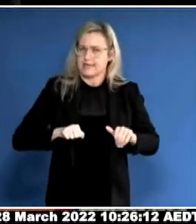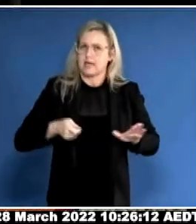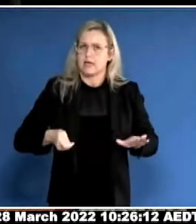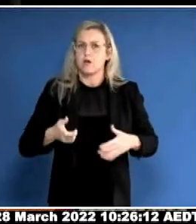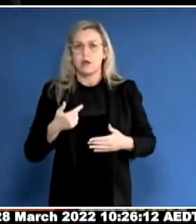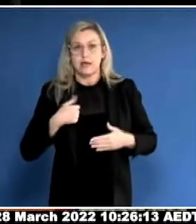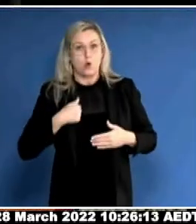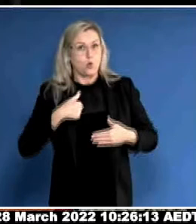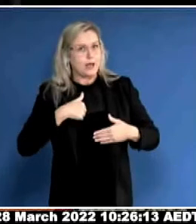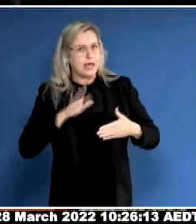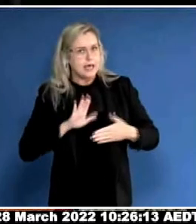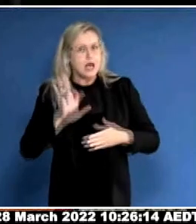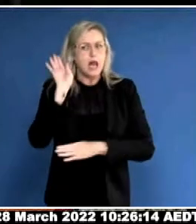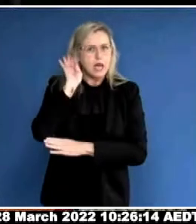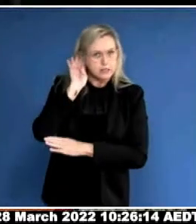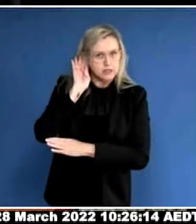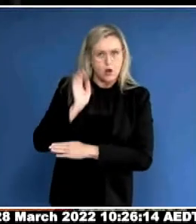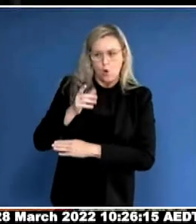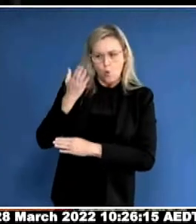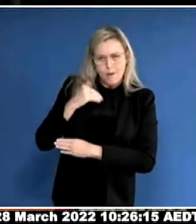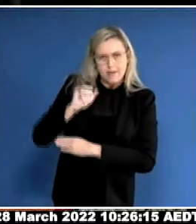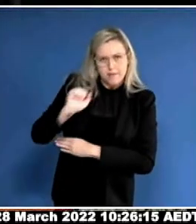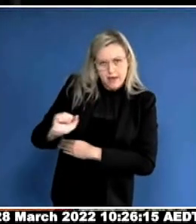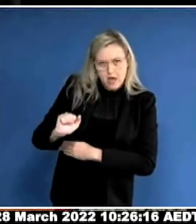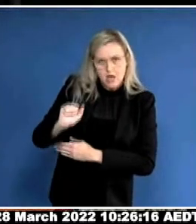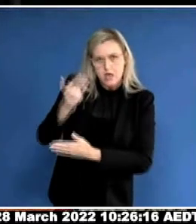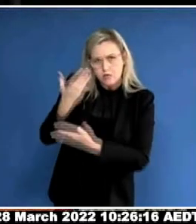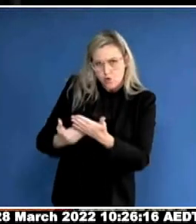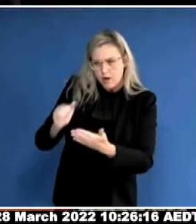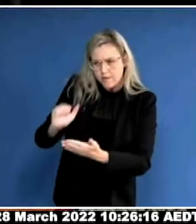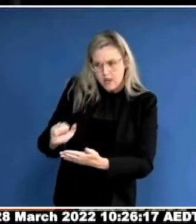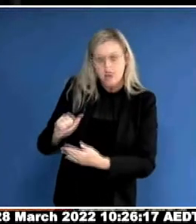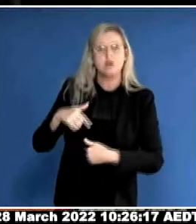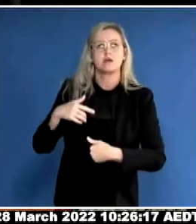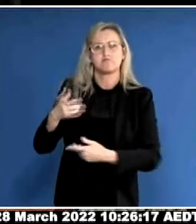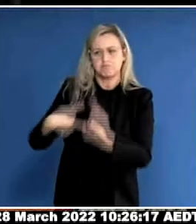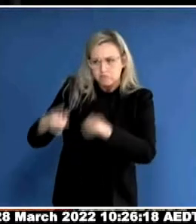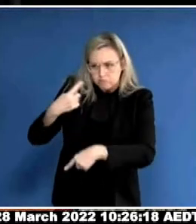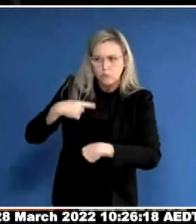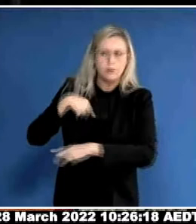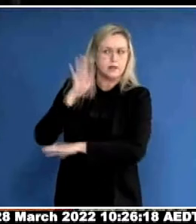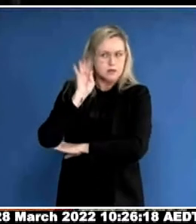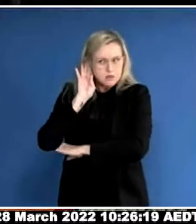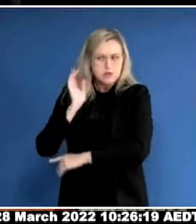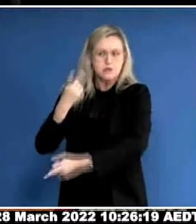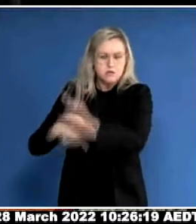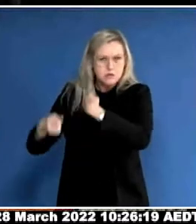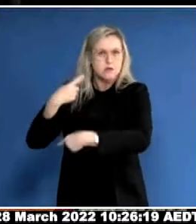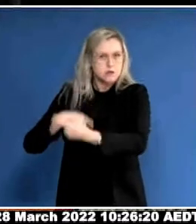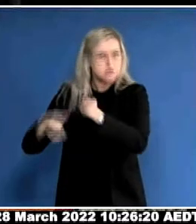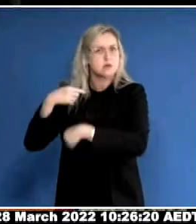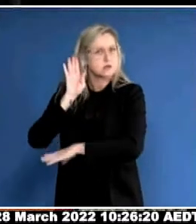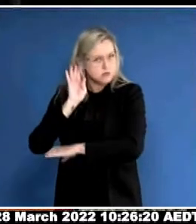bear witness to the experiences of women who are participating in this hearing. In addition to the